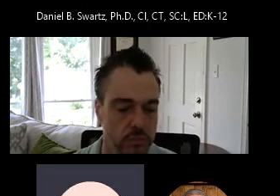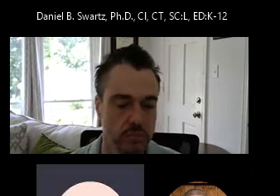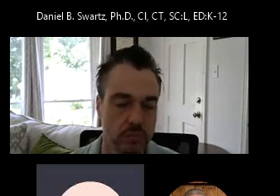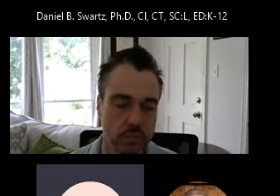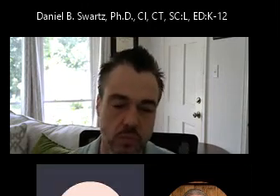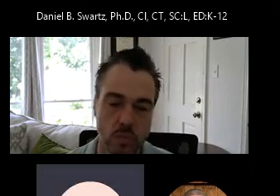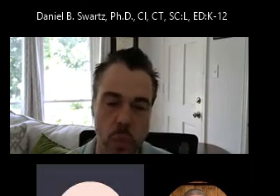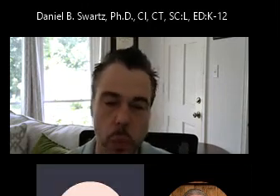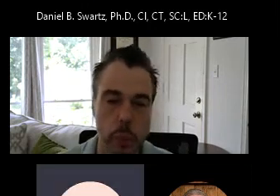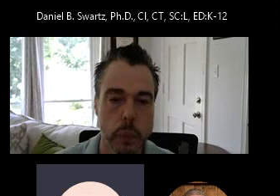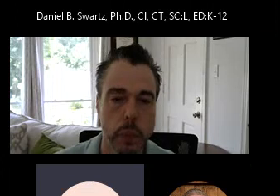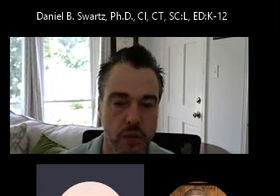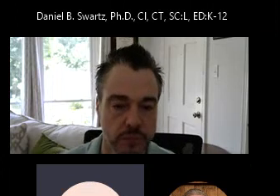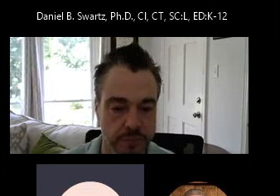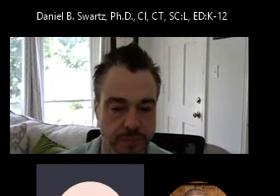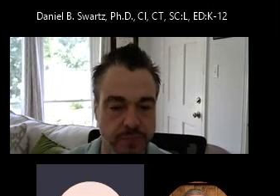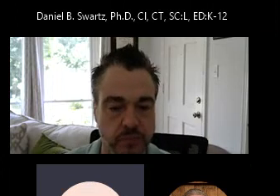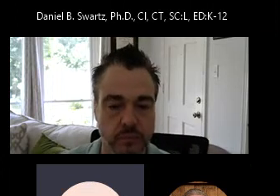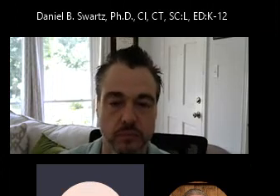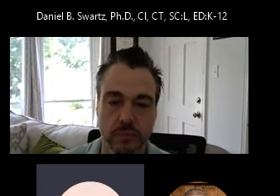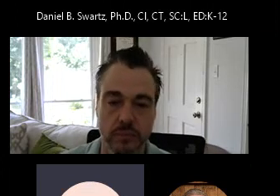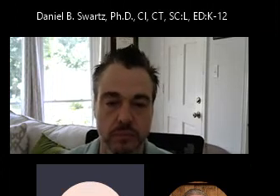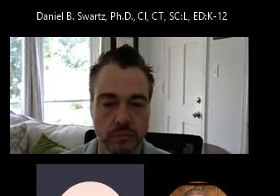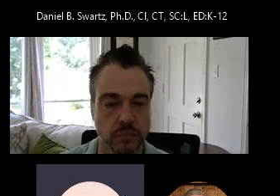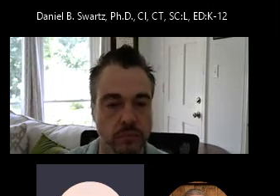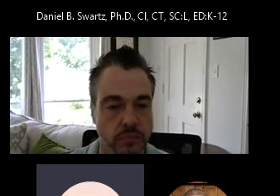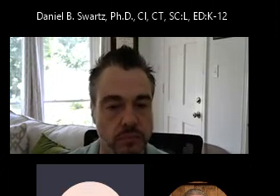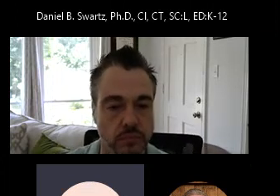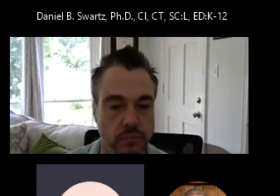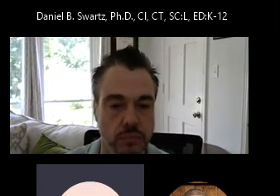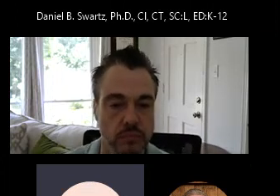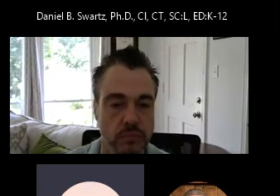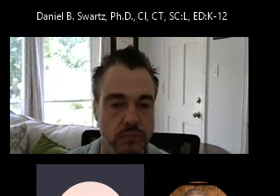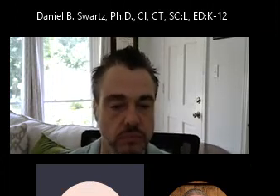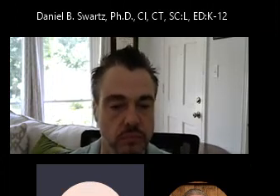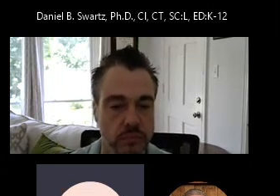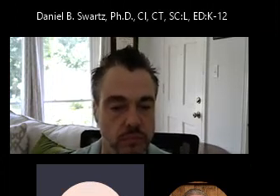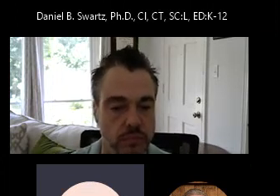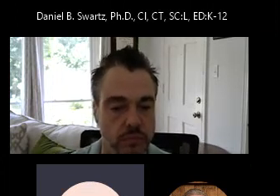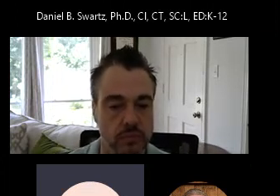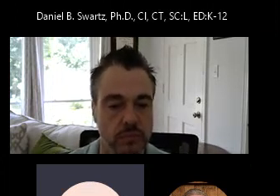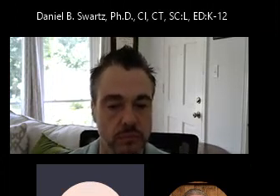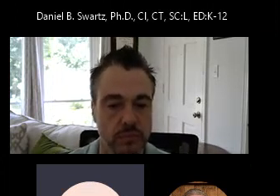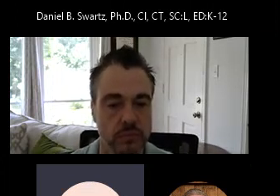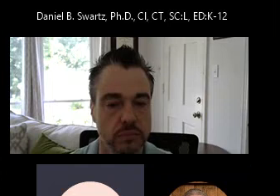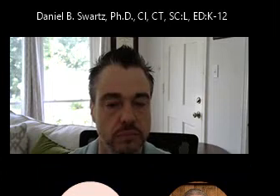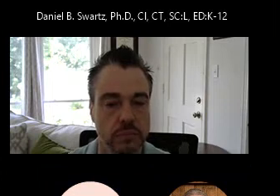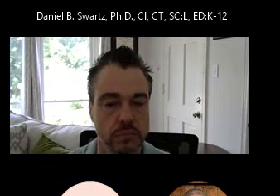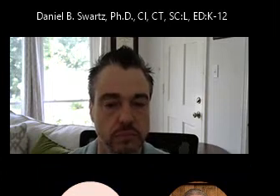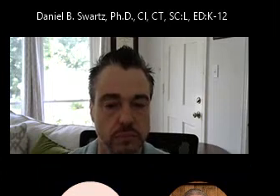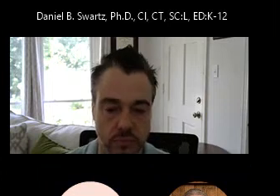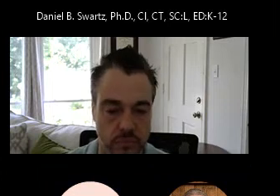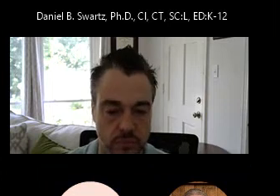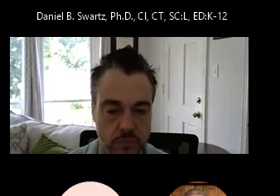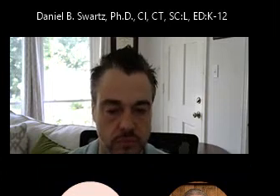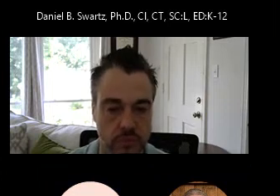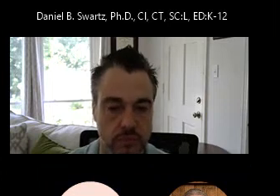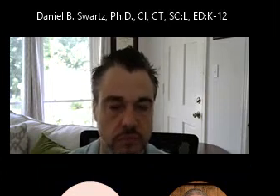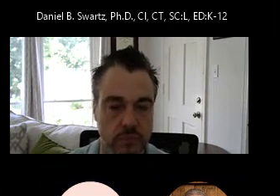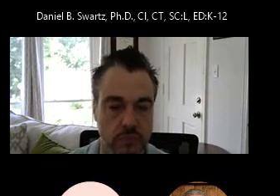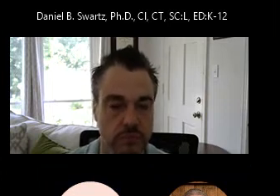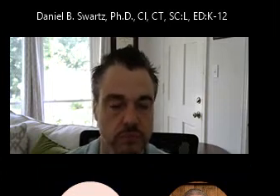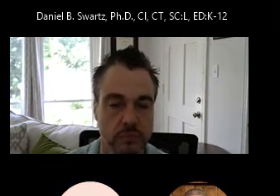So maybe let's go ahead and switch interpreters just to see if that works better. And Courtney or Whitney, you can go ahead and turn your camera off.